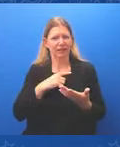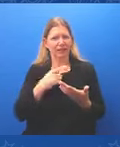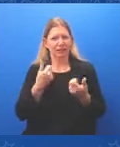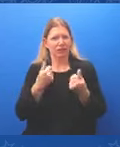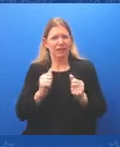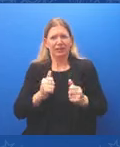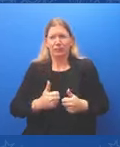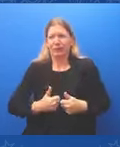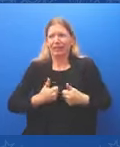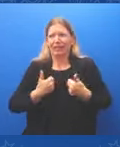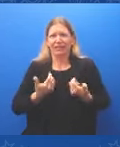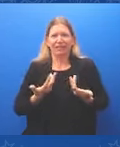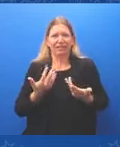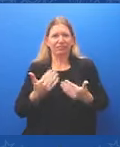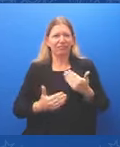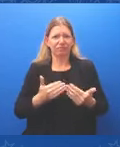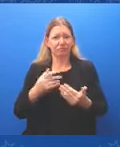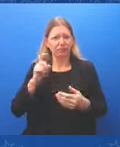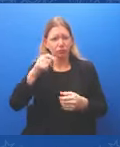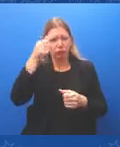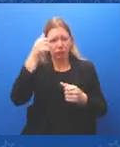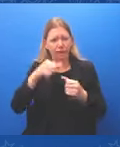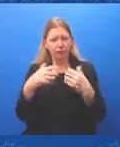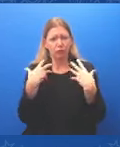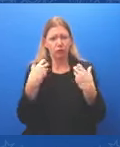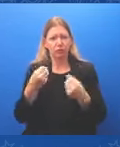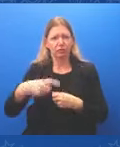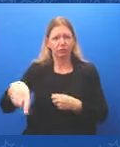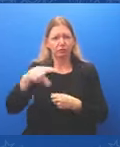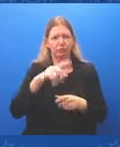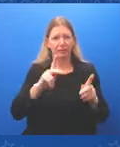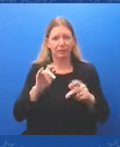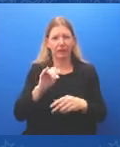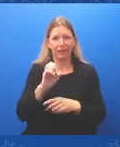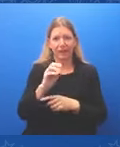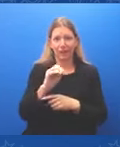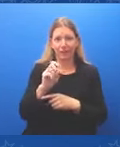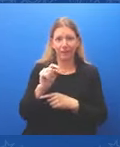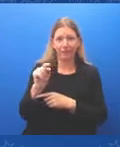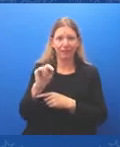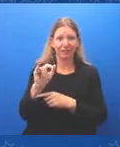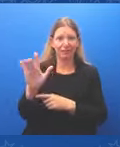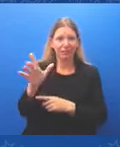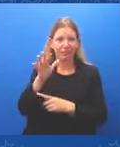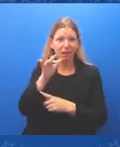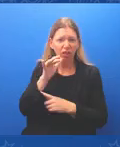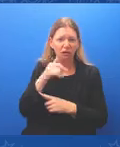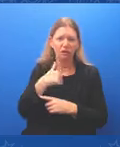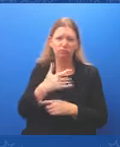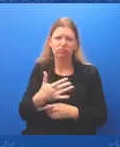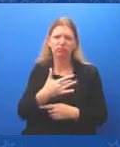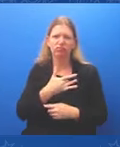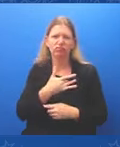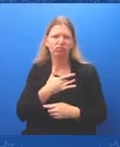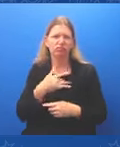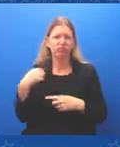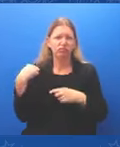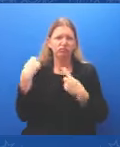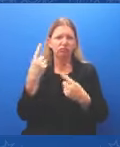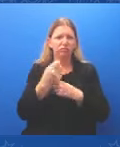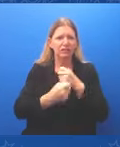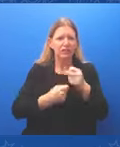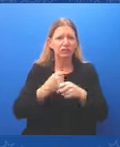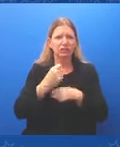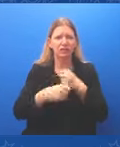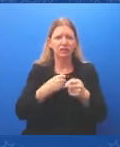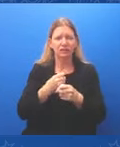profound, all the years I've known of it, but it's profound. Emmett Till's mother insisted the casket of her son's mutilated body remain open